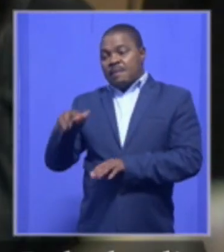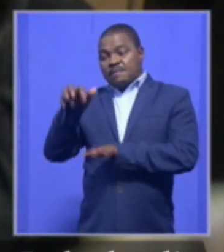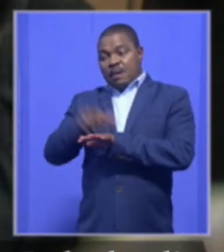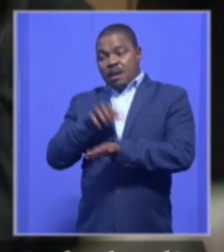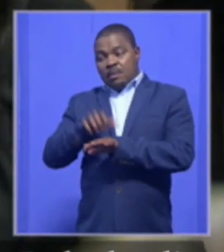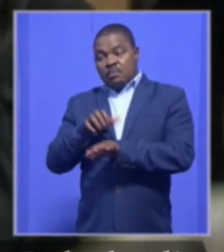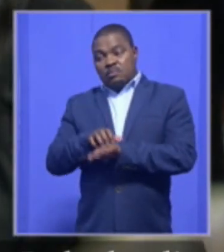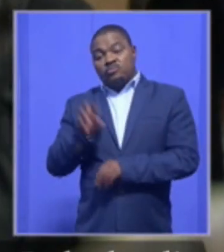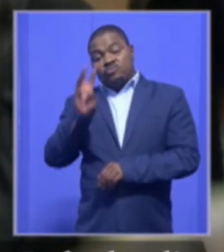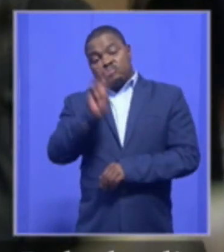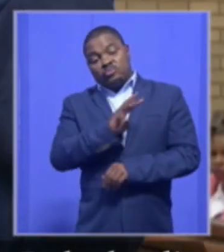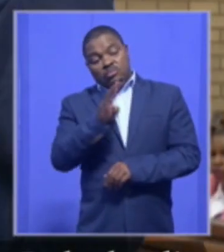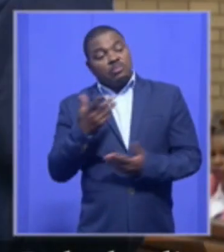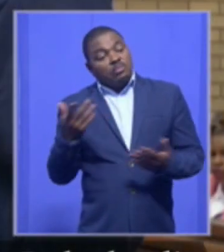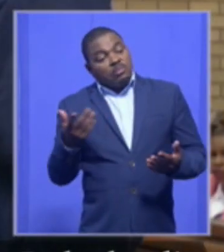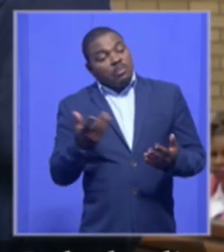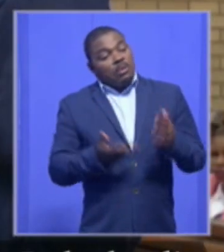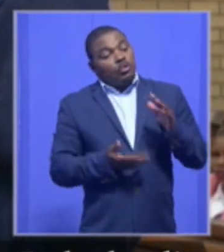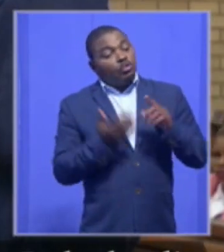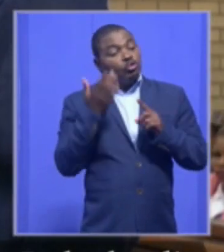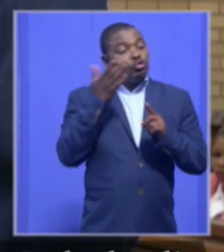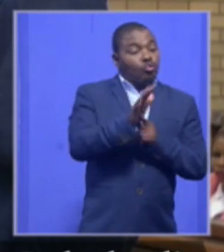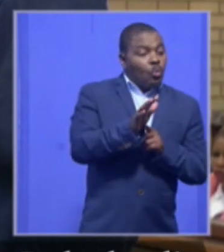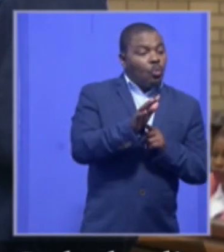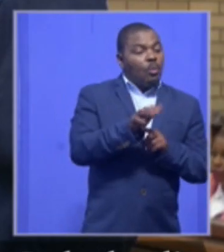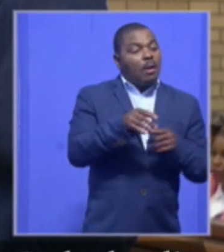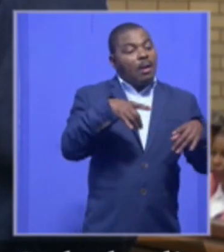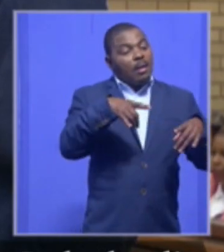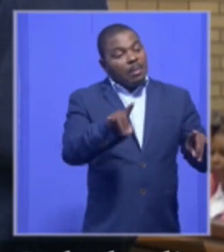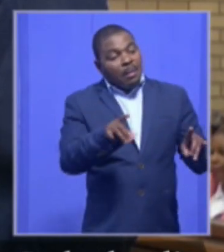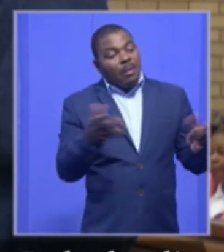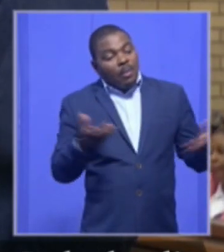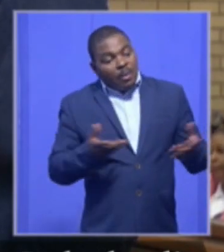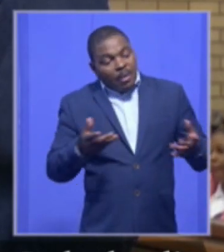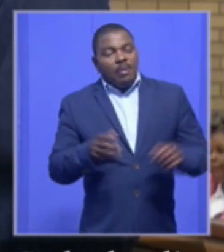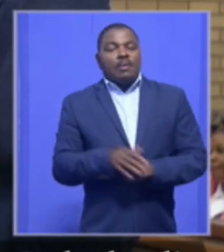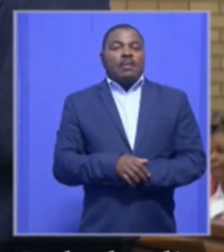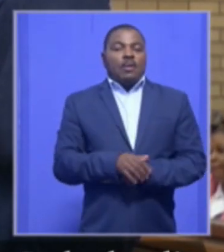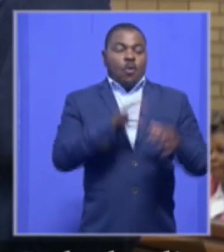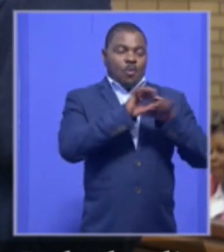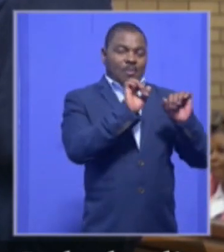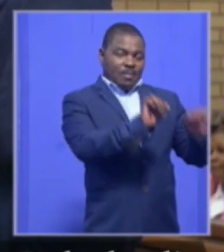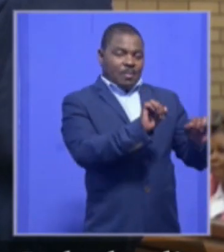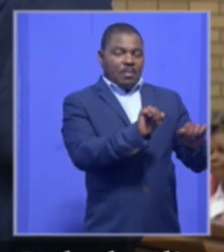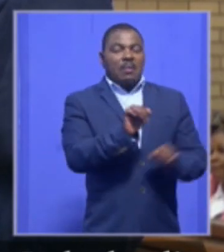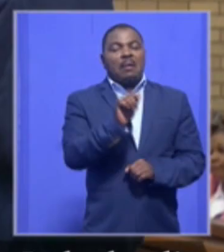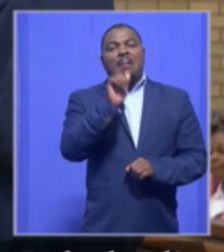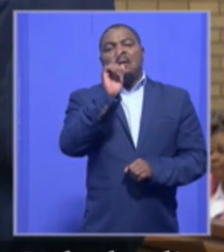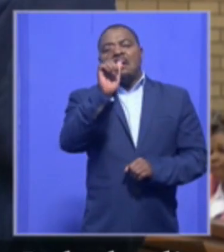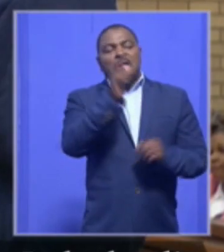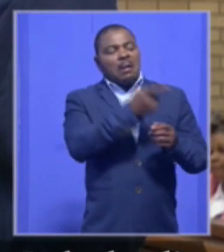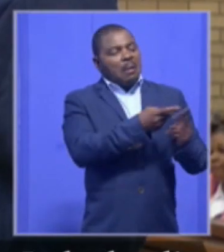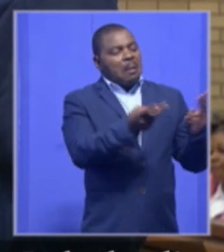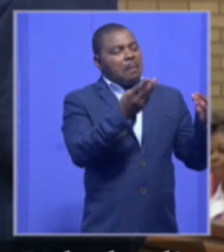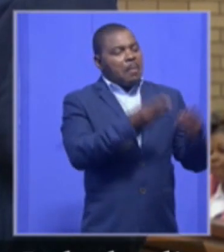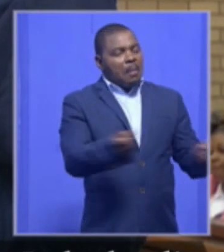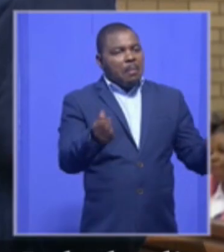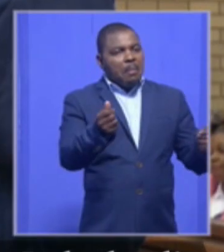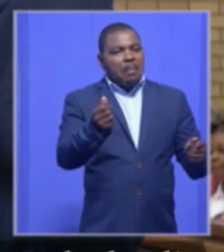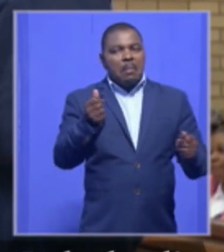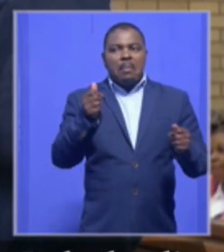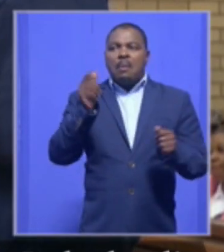moo ba bego ba utile leruo leo go latofatšago gore ba ile ba le utswa. Matšatši morago ga go timelela ga bona mašaledi a bona